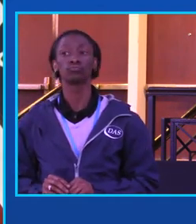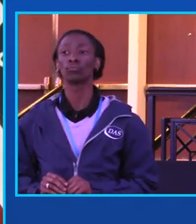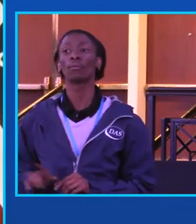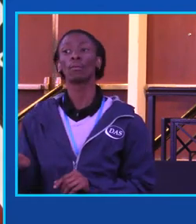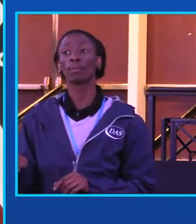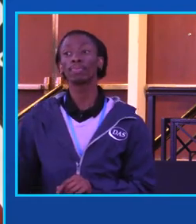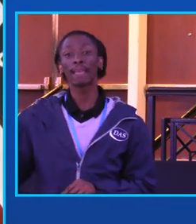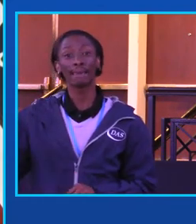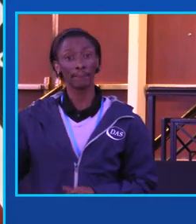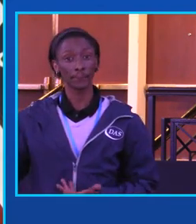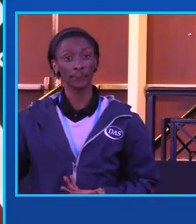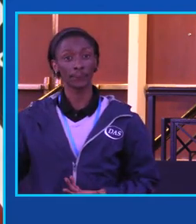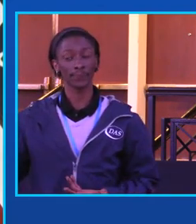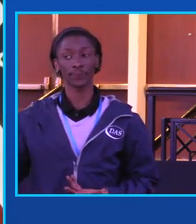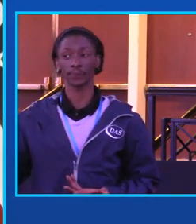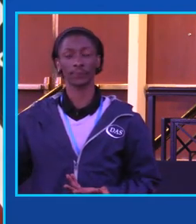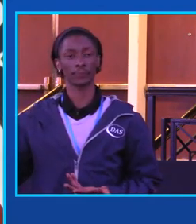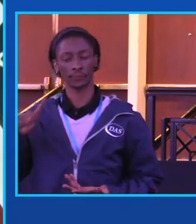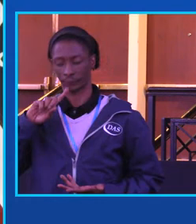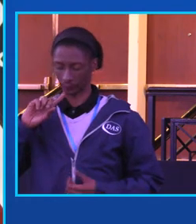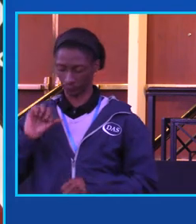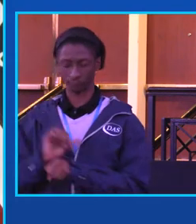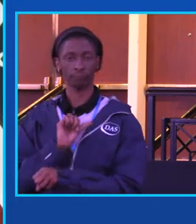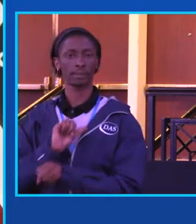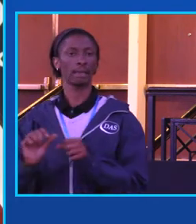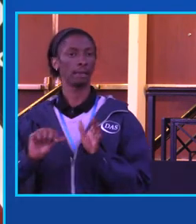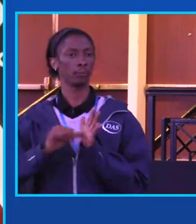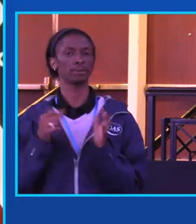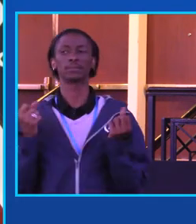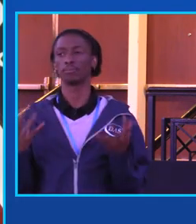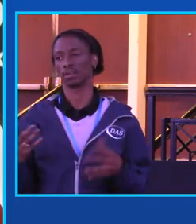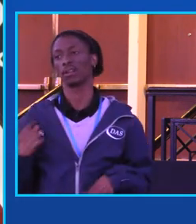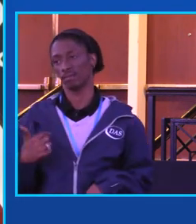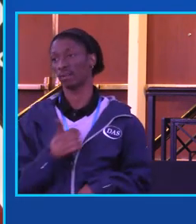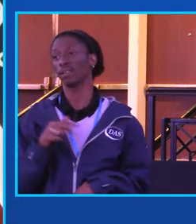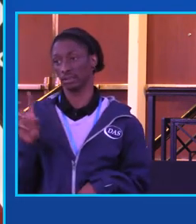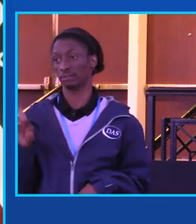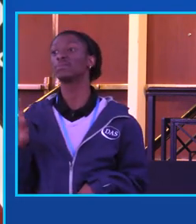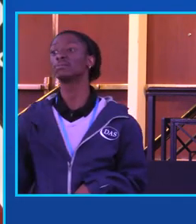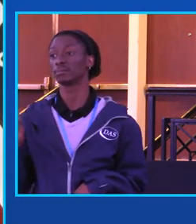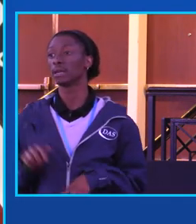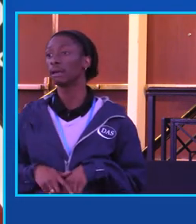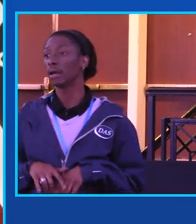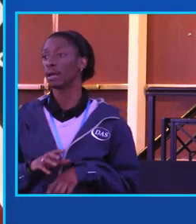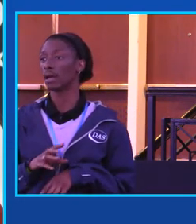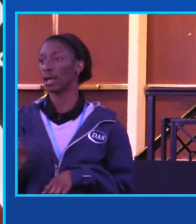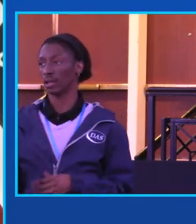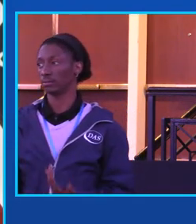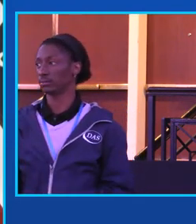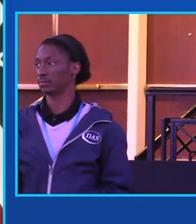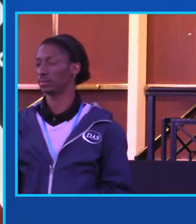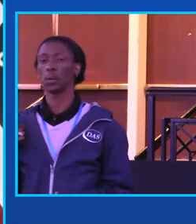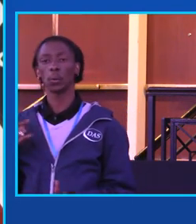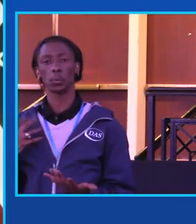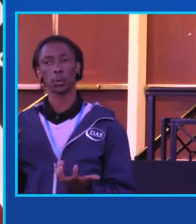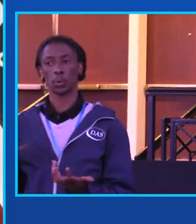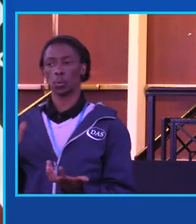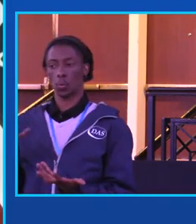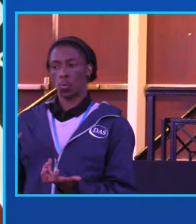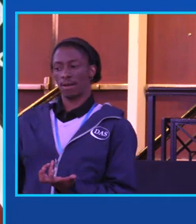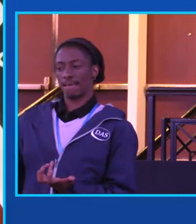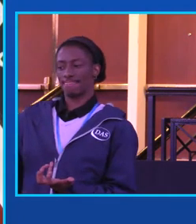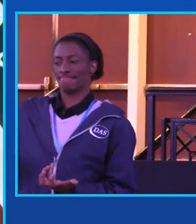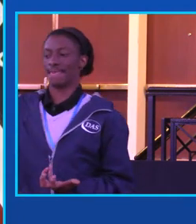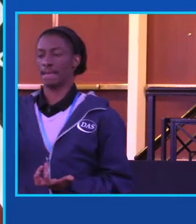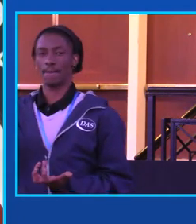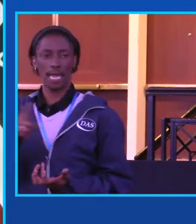They really impressed many of us, and we want them and you all to